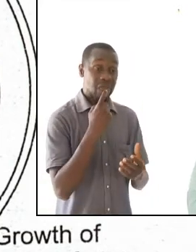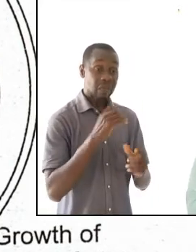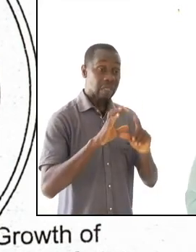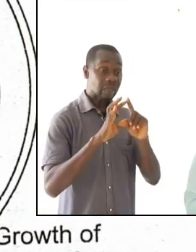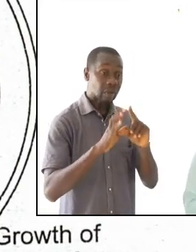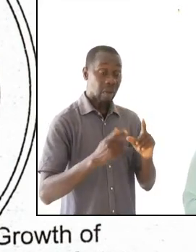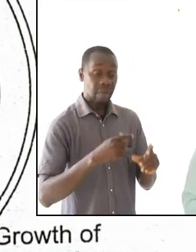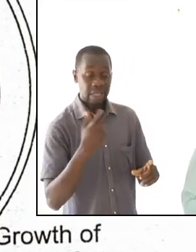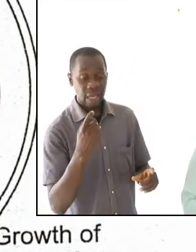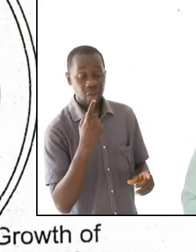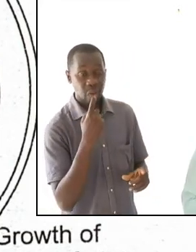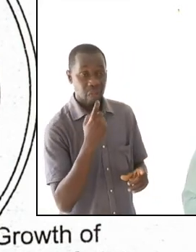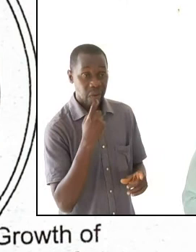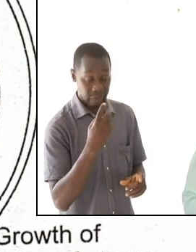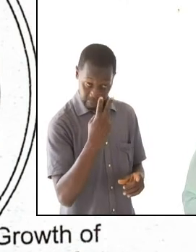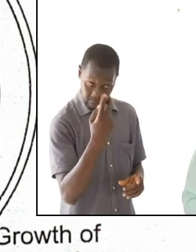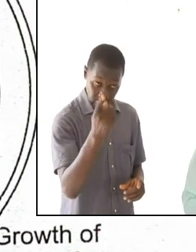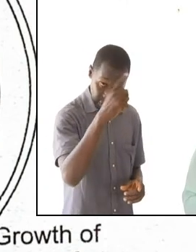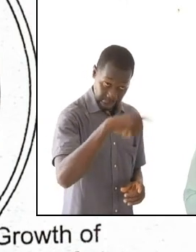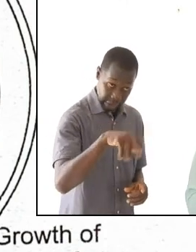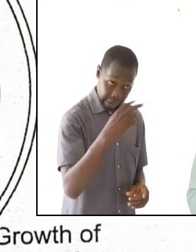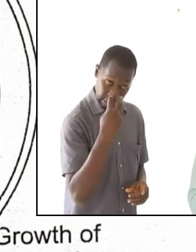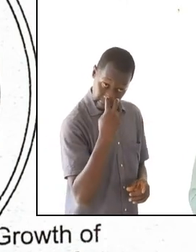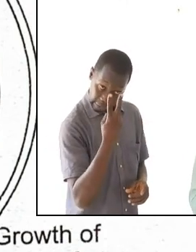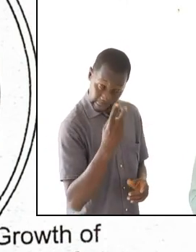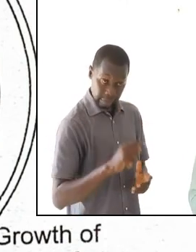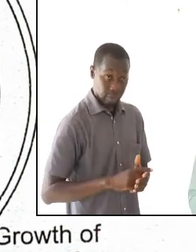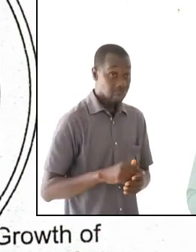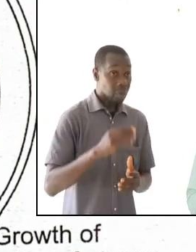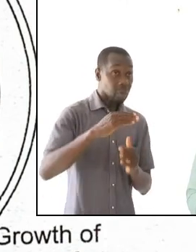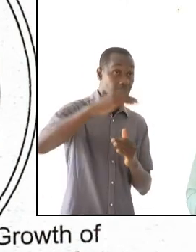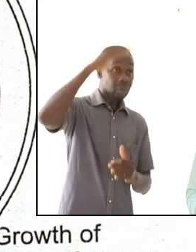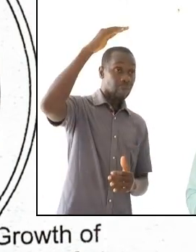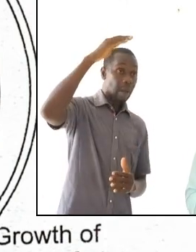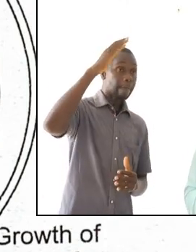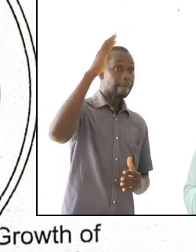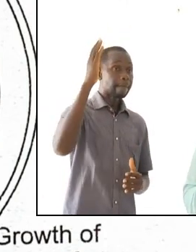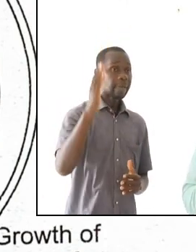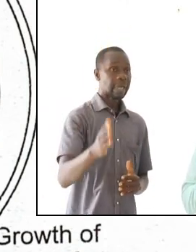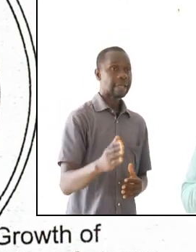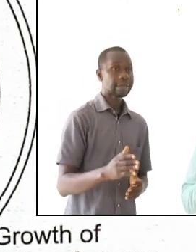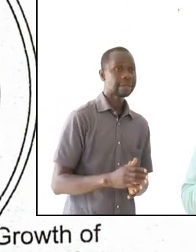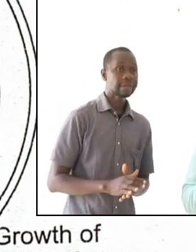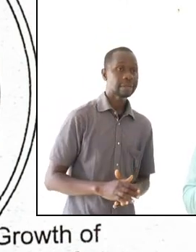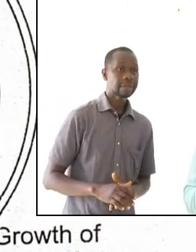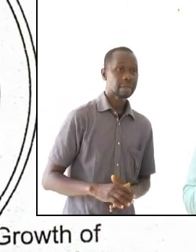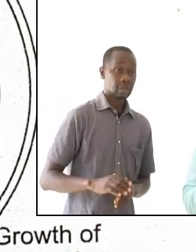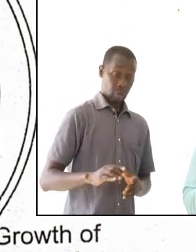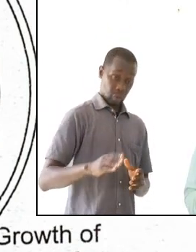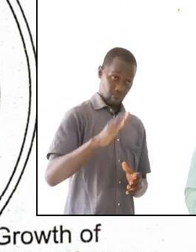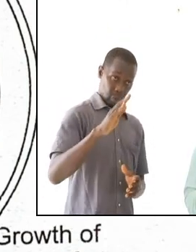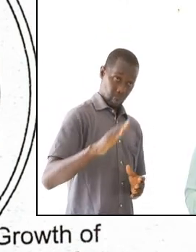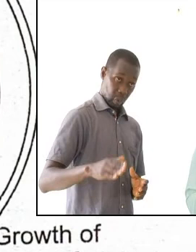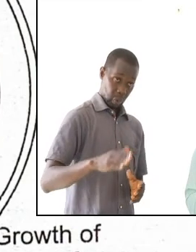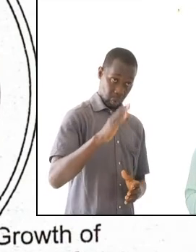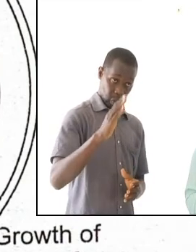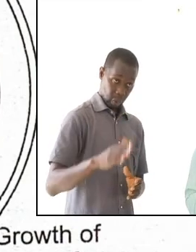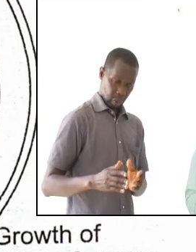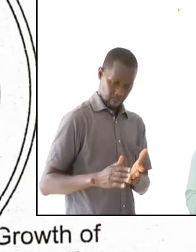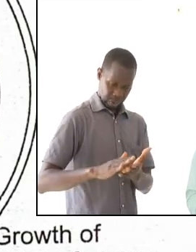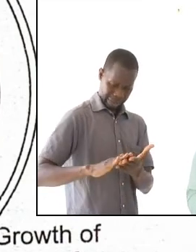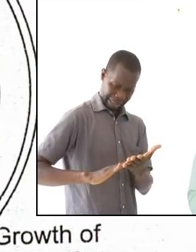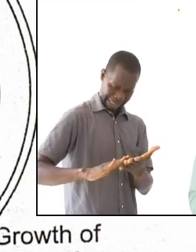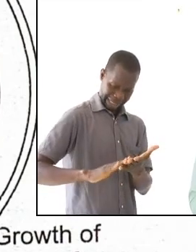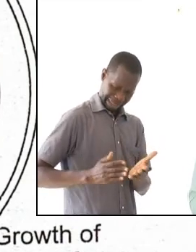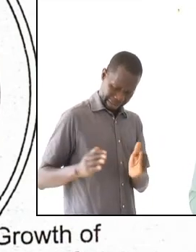is, if you look at the circle, you'd see towards the top right, the wall is beginning to become thick